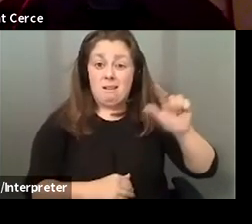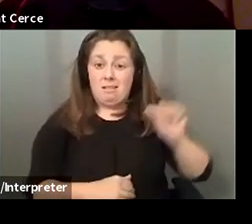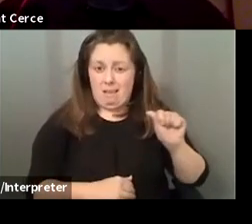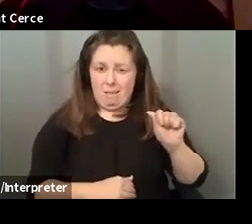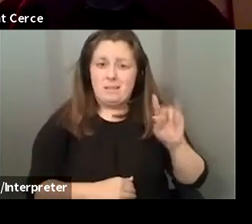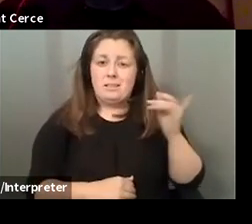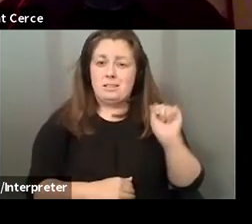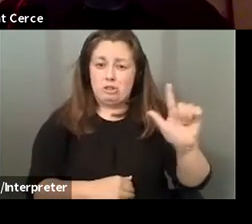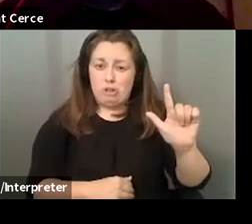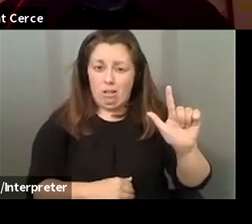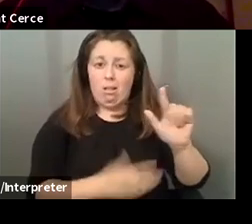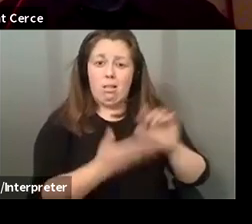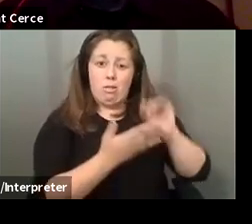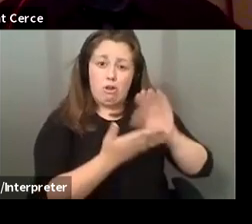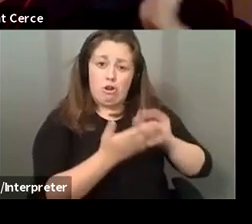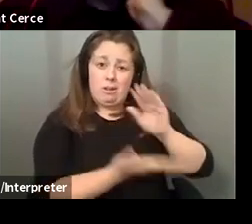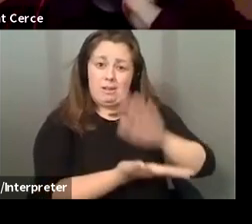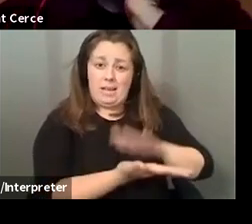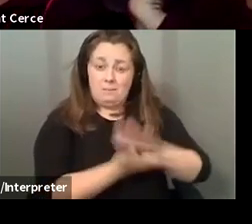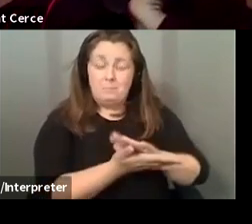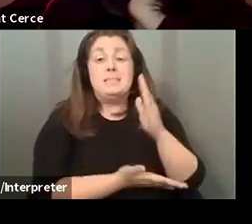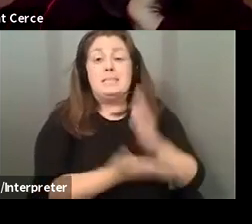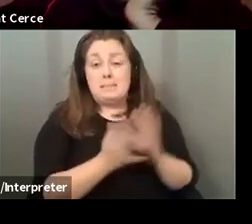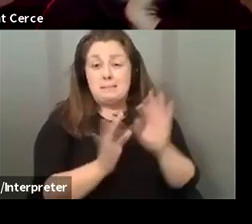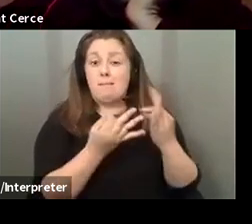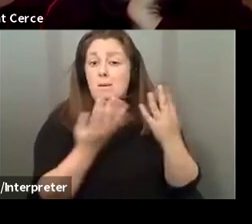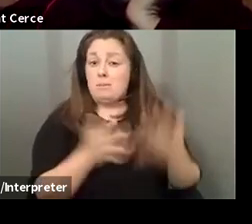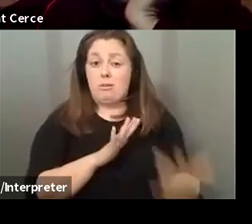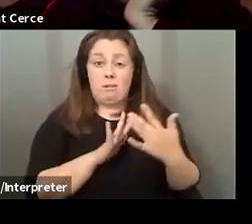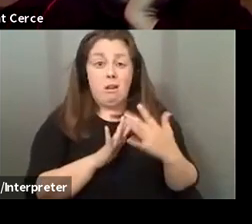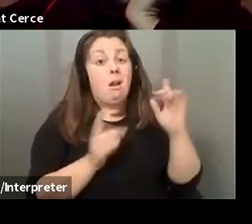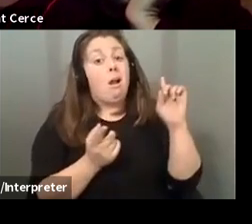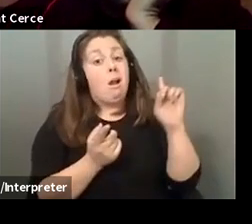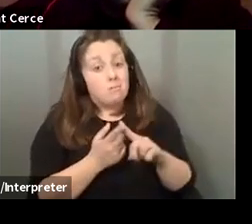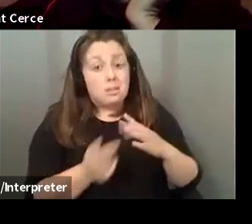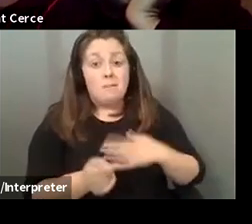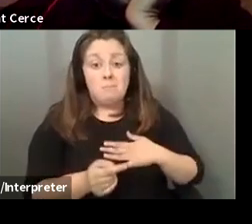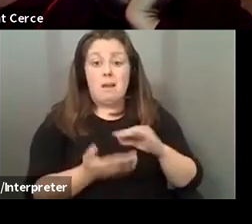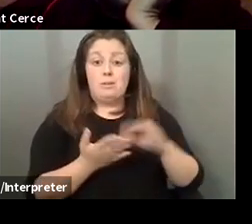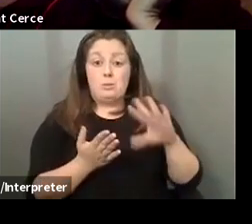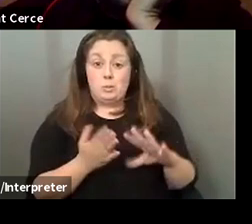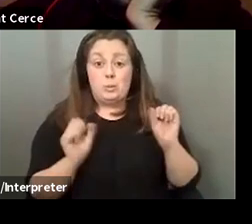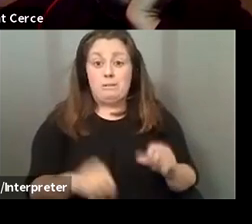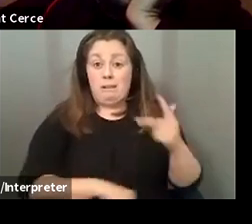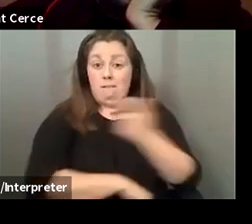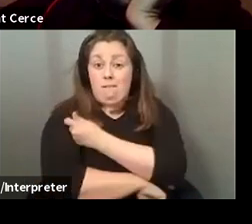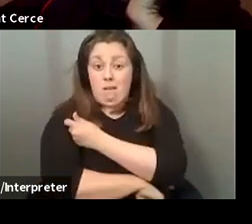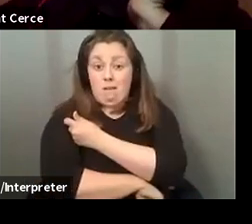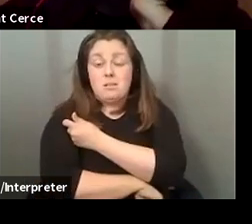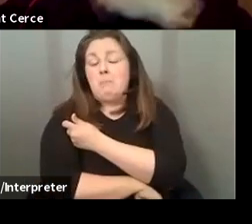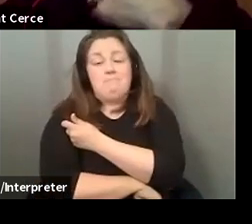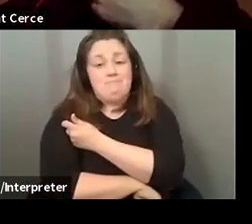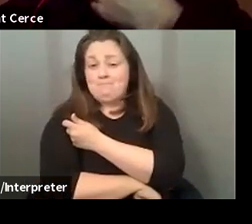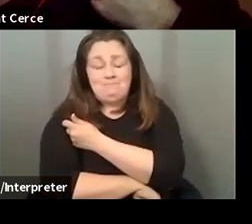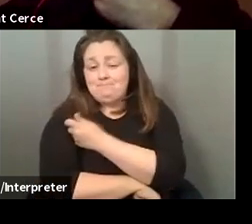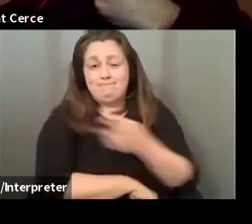Academy. So what does this really mean? We have some families already reached out to us and said, until my child is able to be vaccinated, I just don't see myself